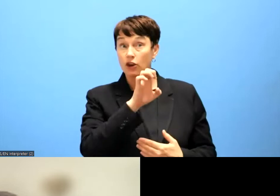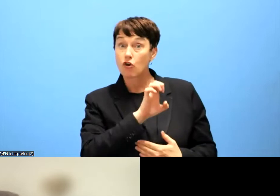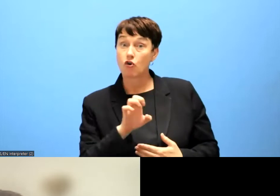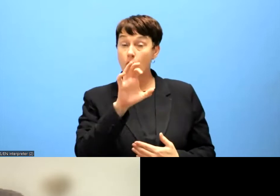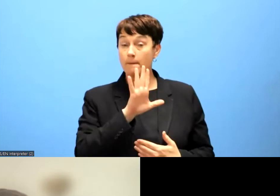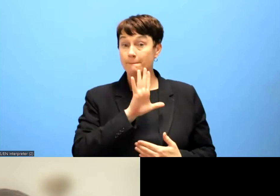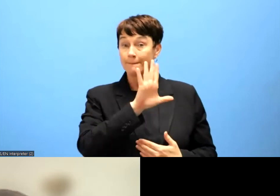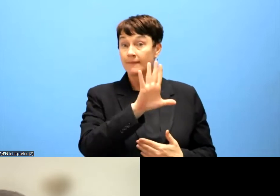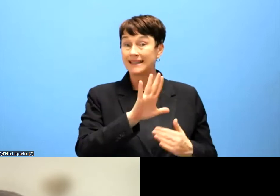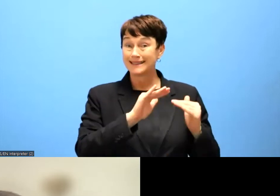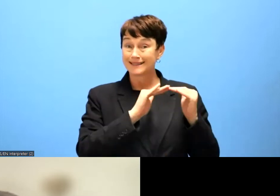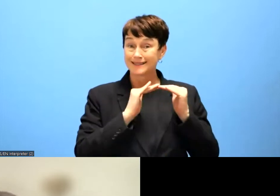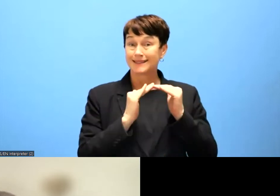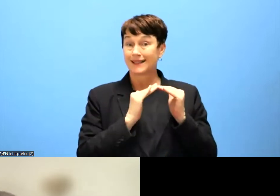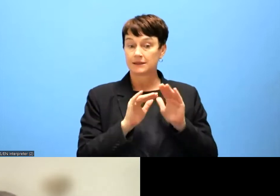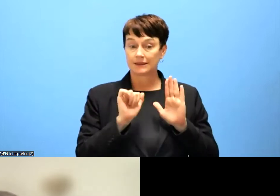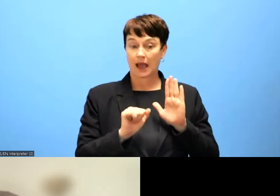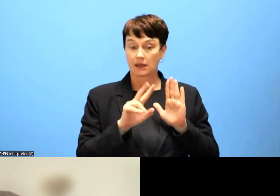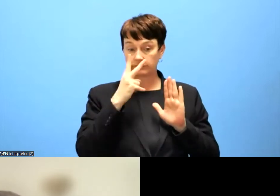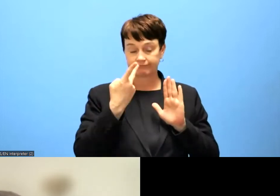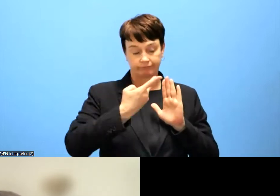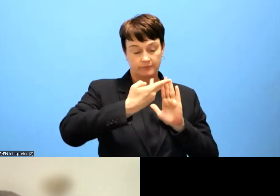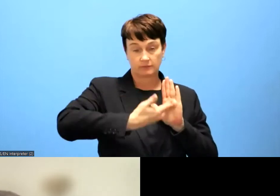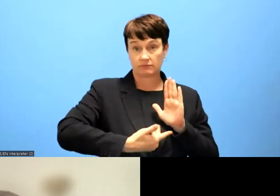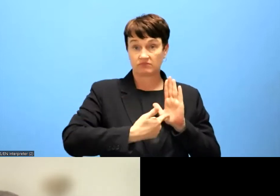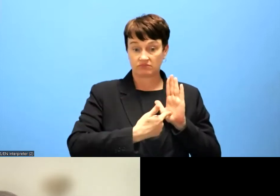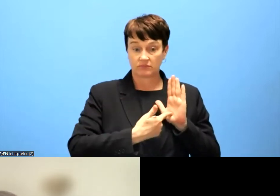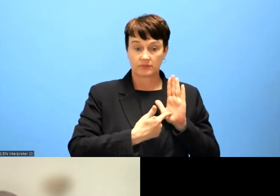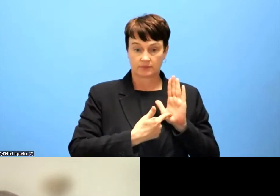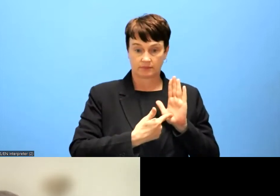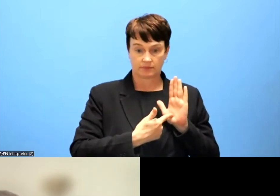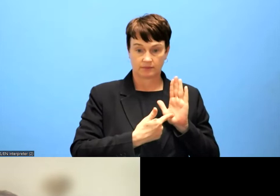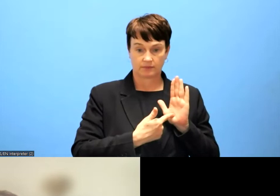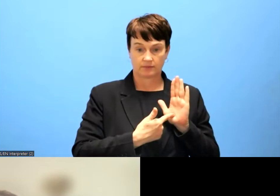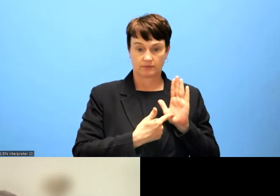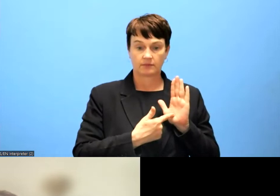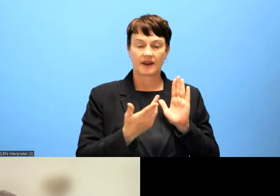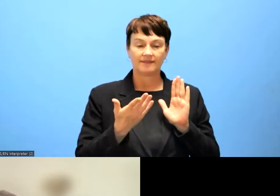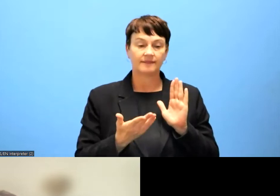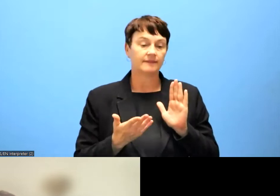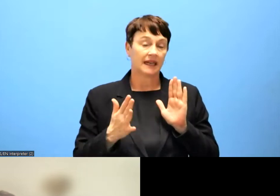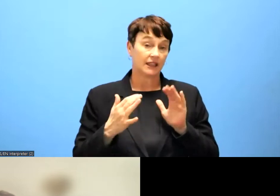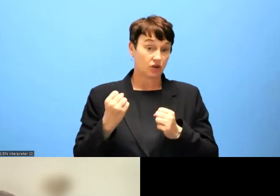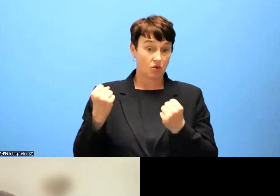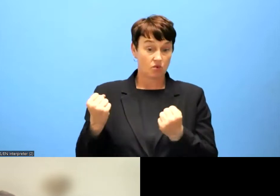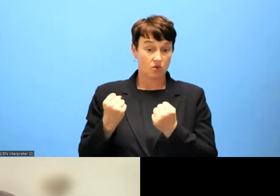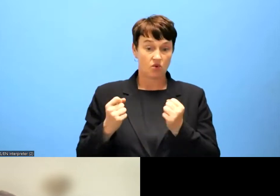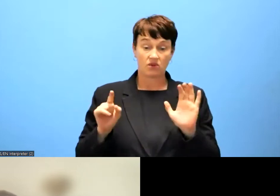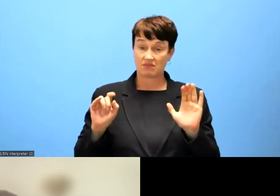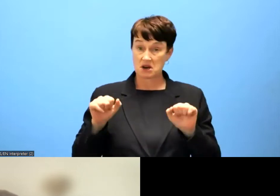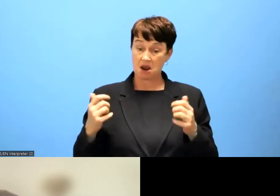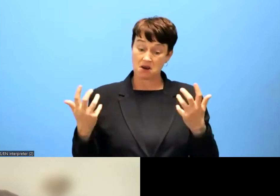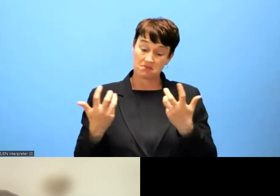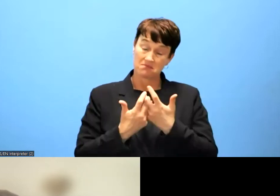also reuse what is currently worked on the W3C side. But it is really, for me, I